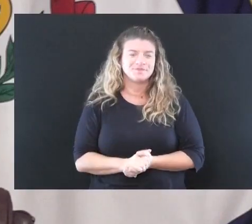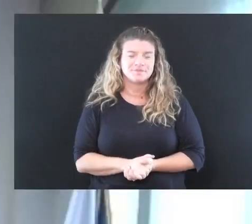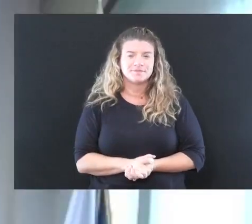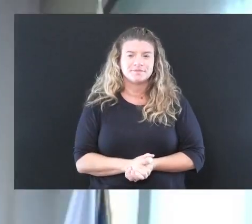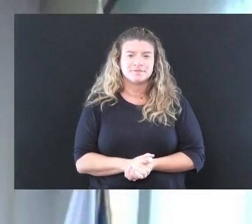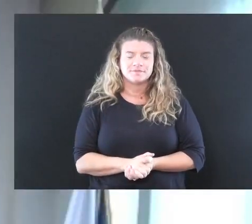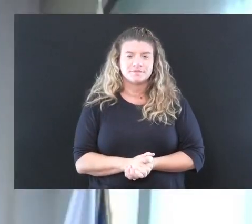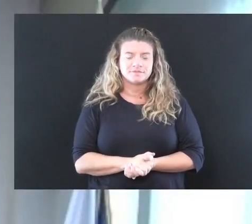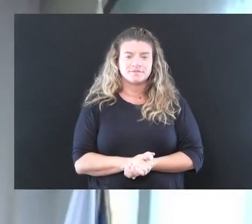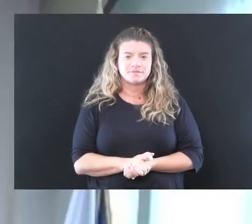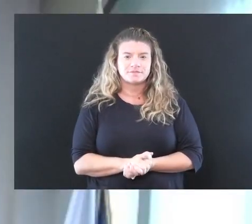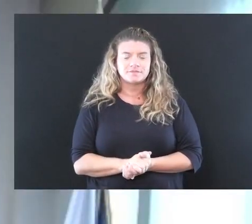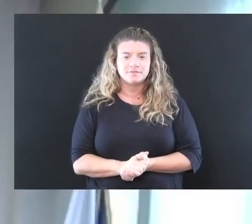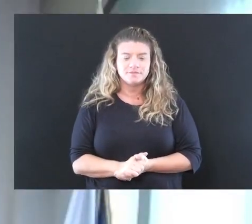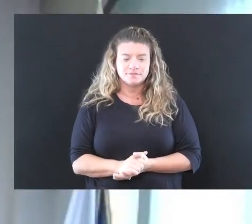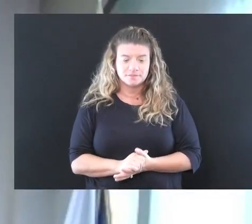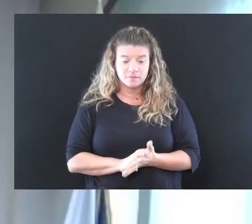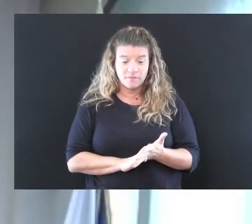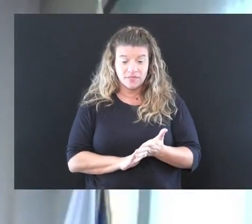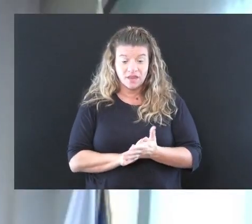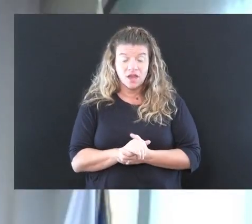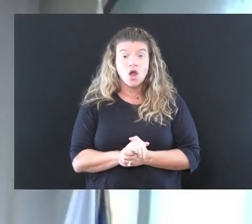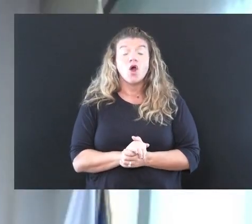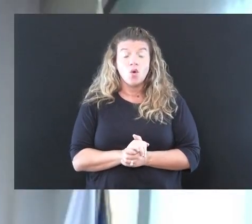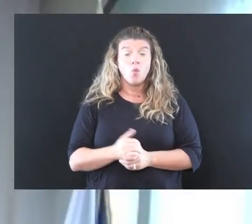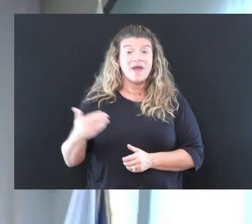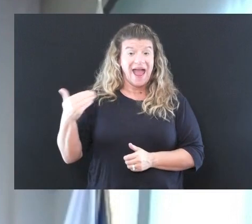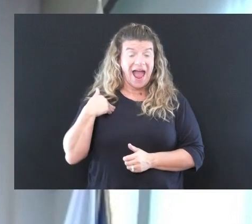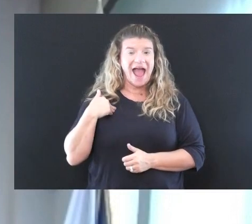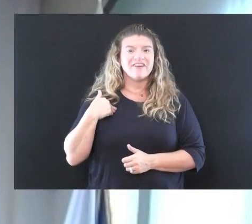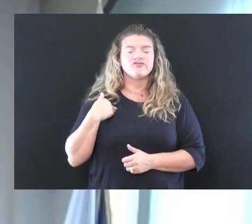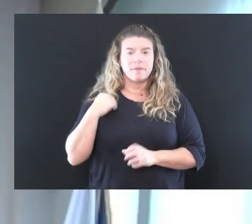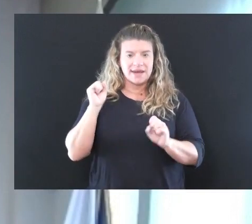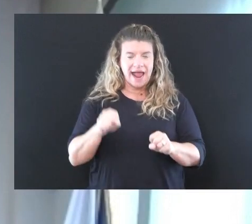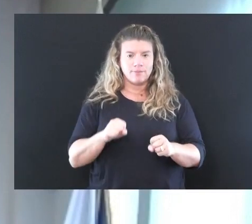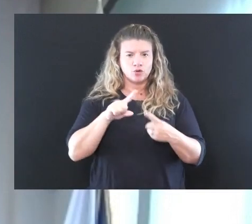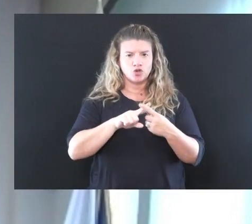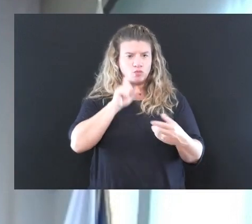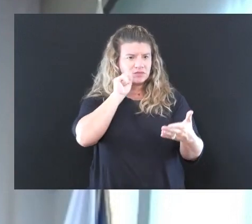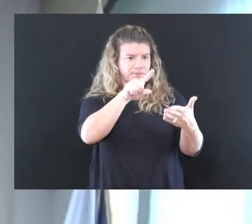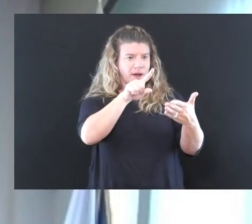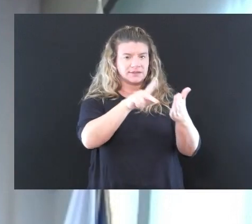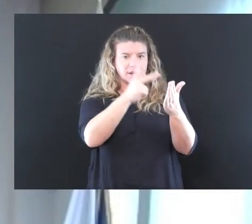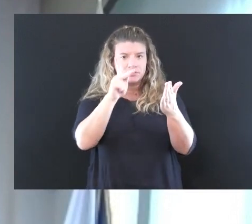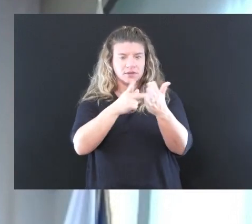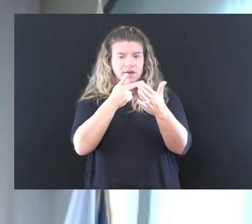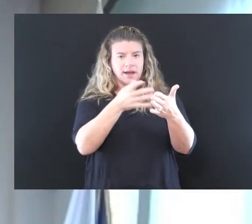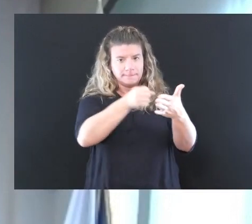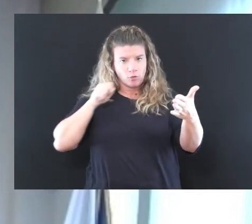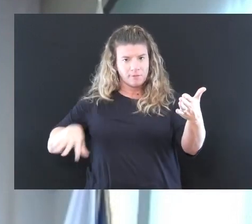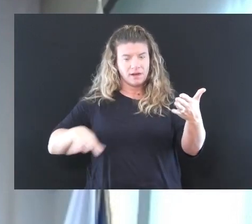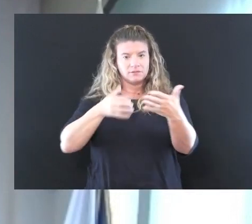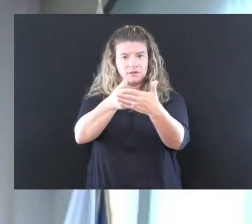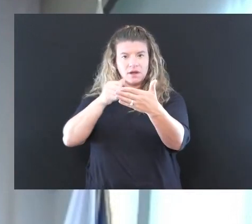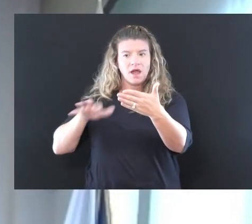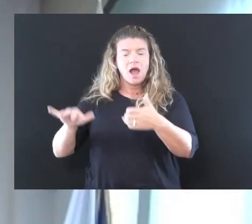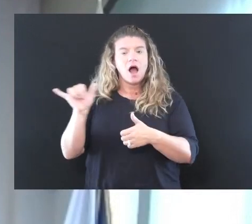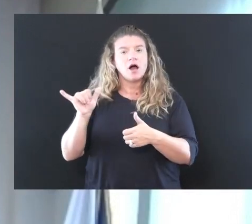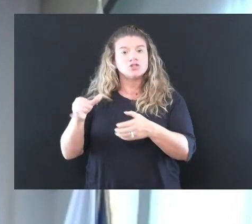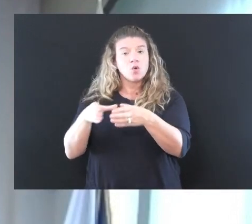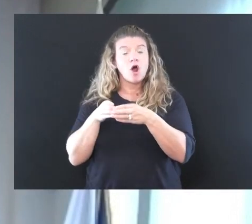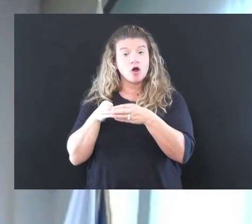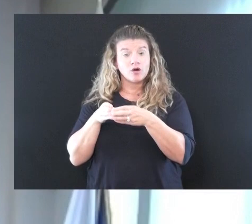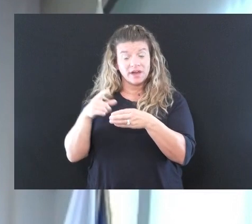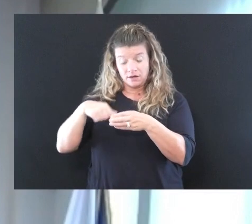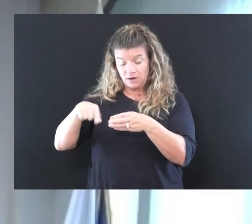please. Yes, sir, Governor. We have been able to pull out duplicates, and we have also pulled out the congregate cases on the